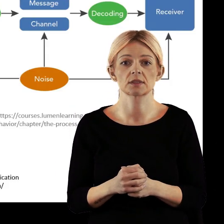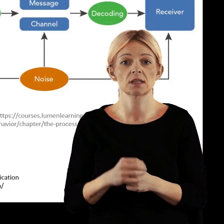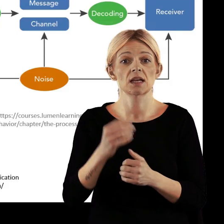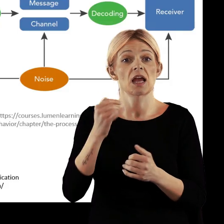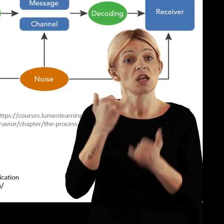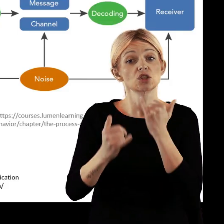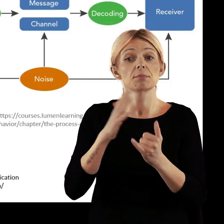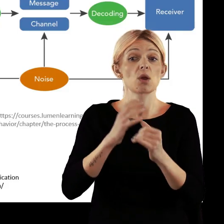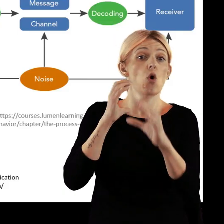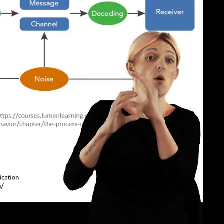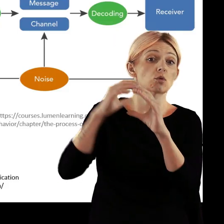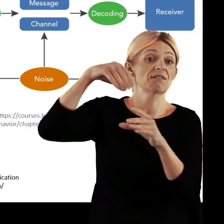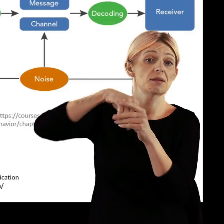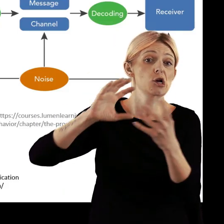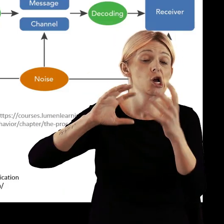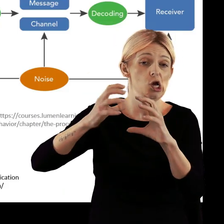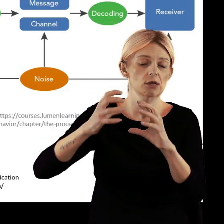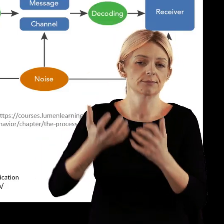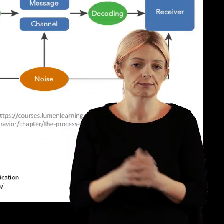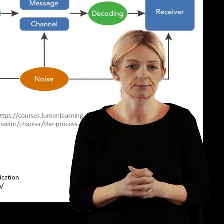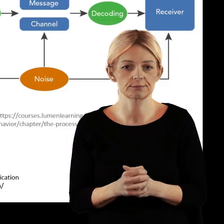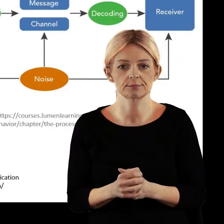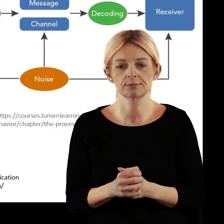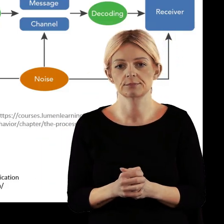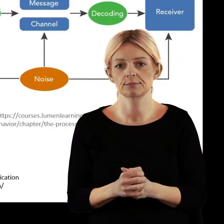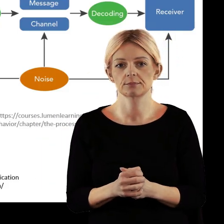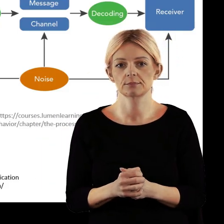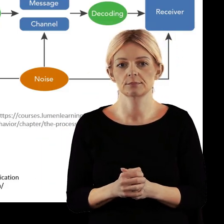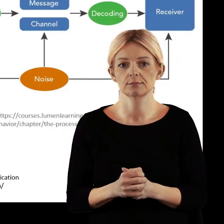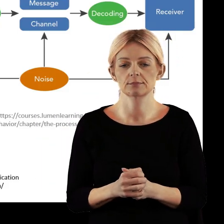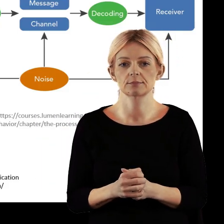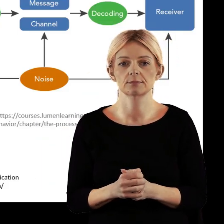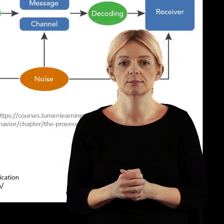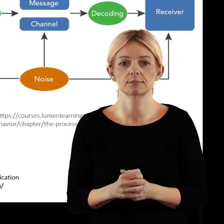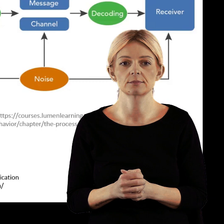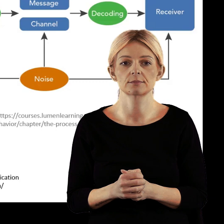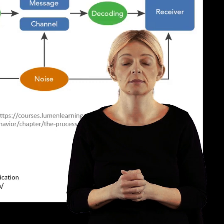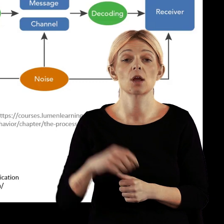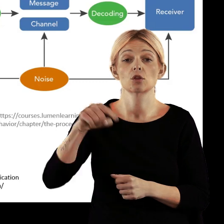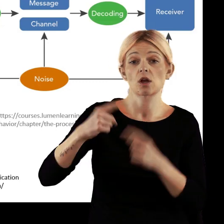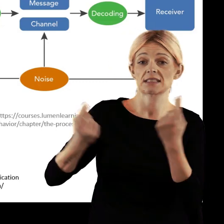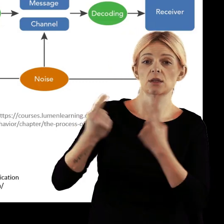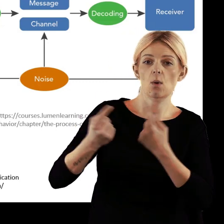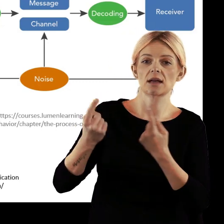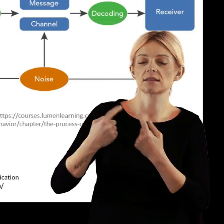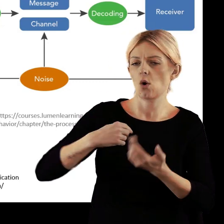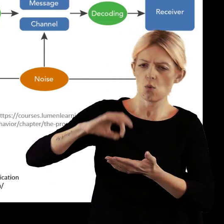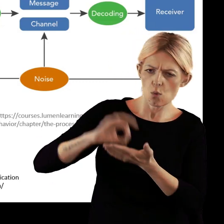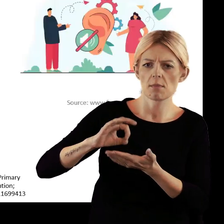making sure that the receiver has understood the sender correctly can help to ensure effective